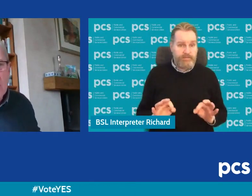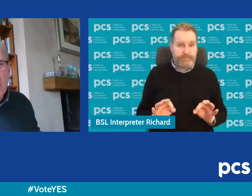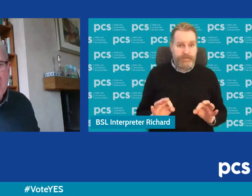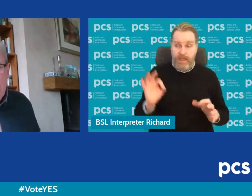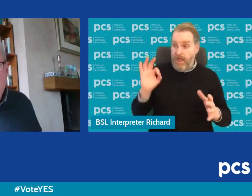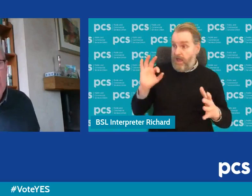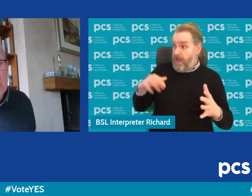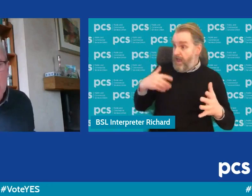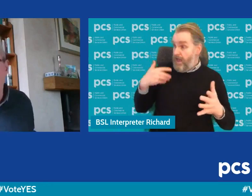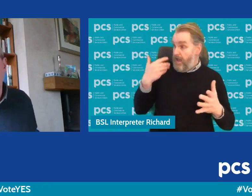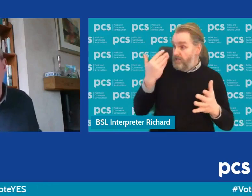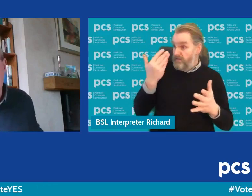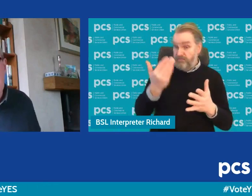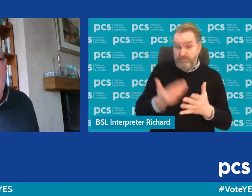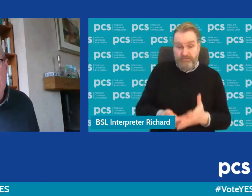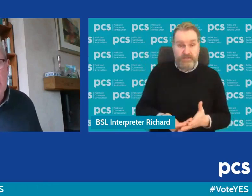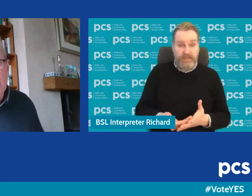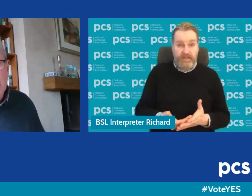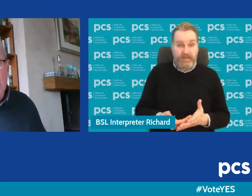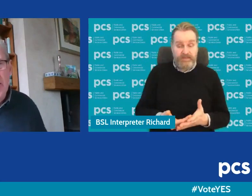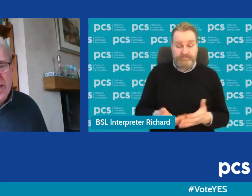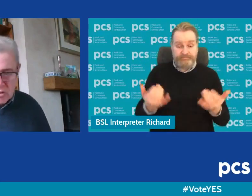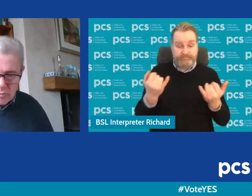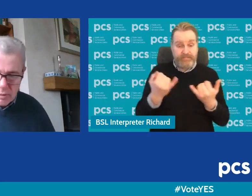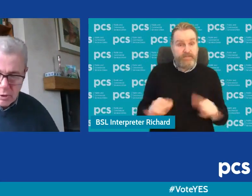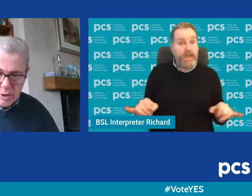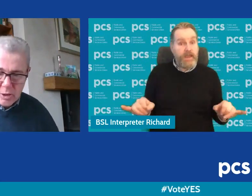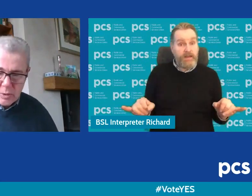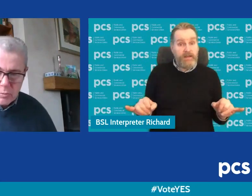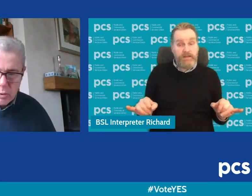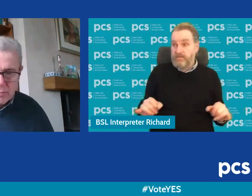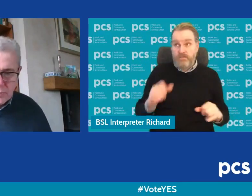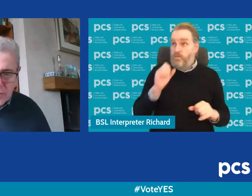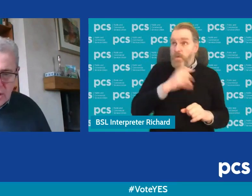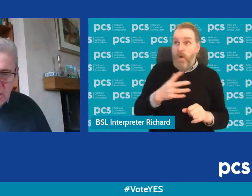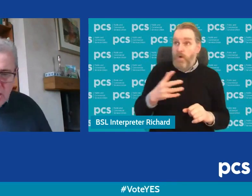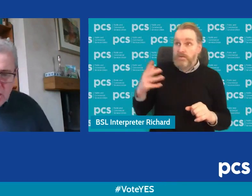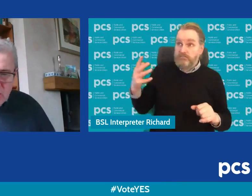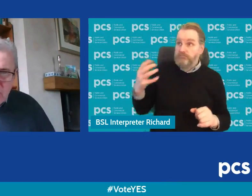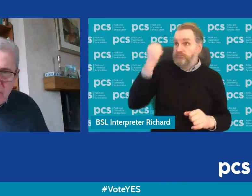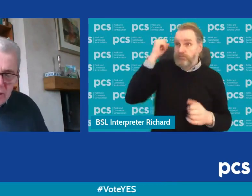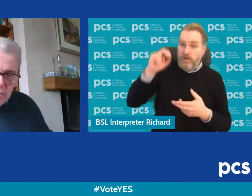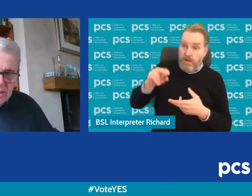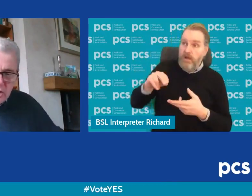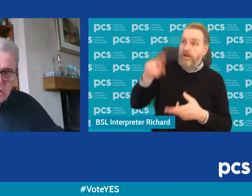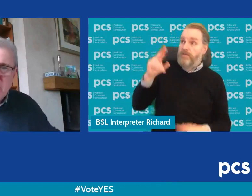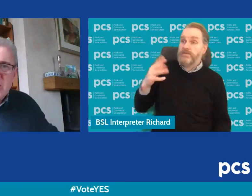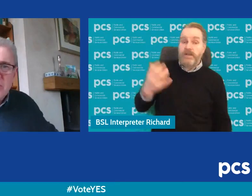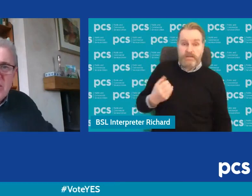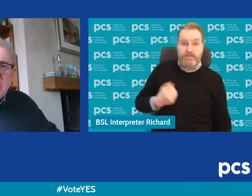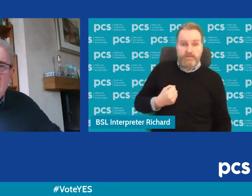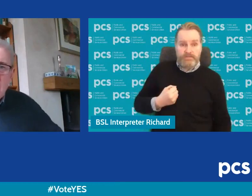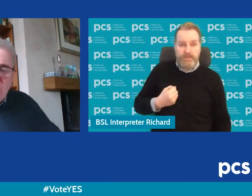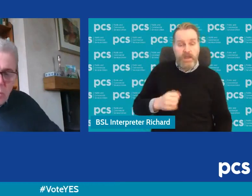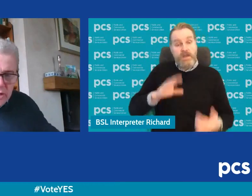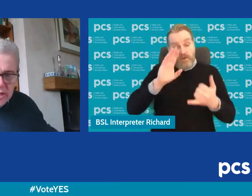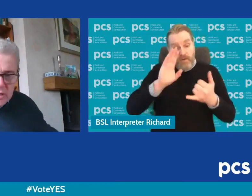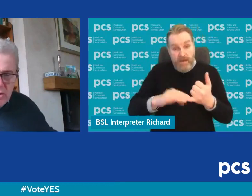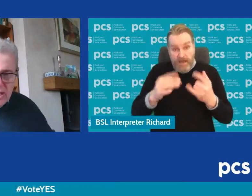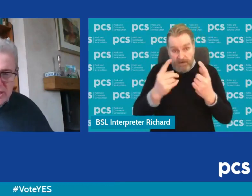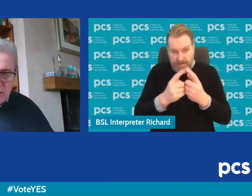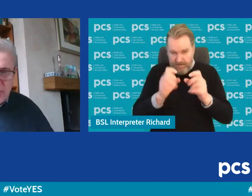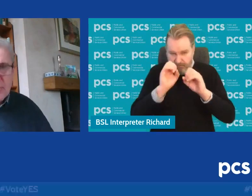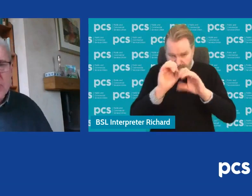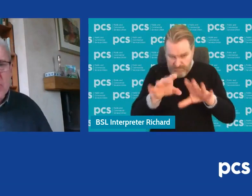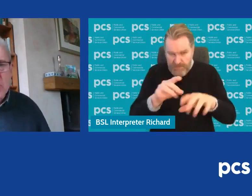now potentially is not going to get us the gains from the employer that we would want. So my final message is just some detail on what it is